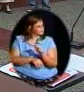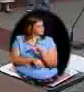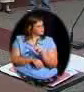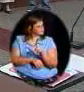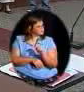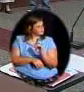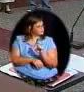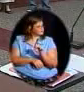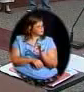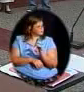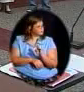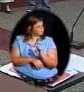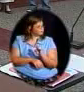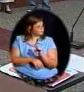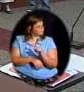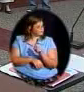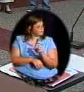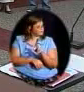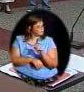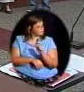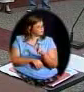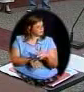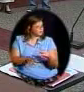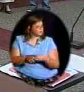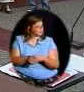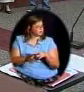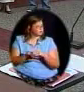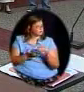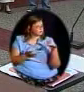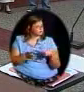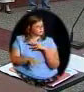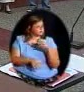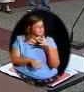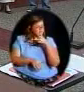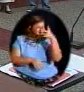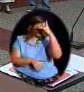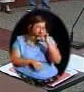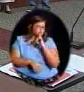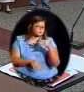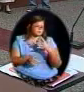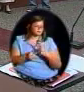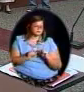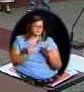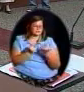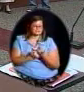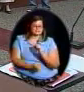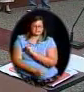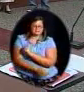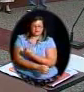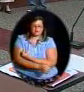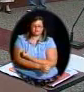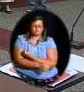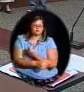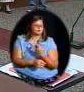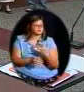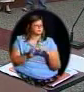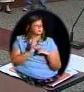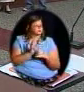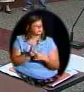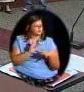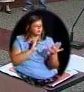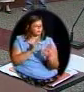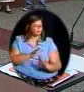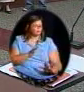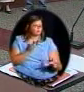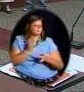included their students in the projects and even some parents. So it was a real team effort and showcases the tremendous talent that is part